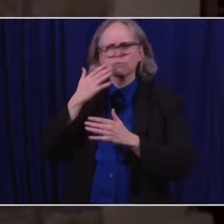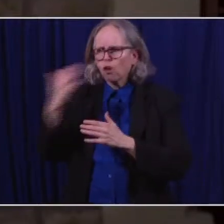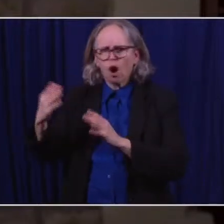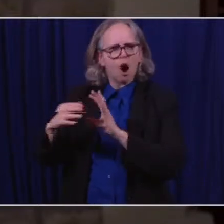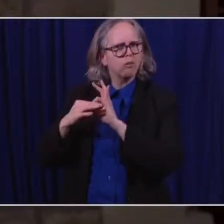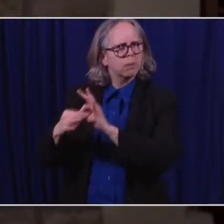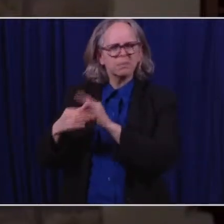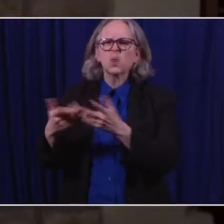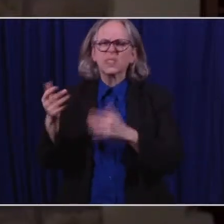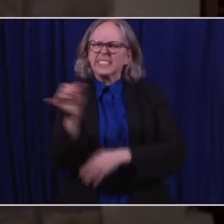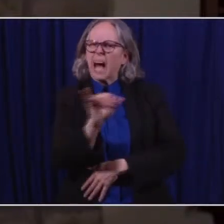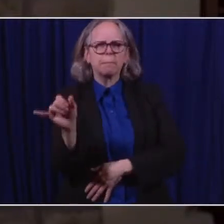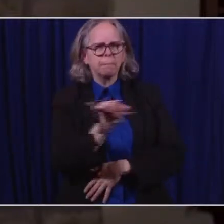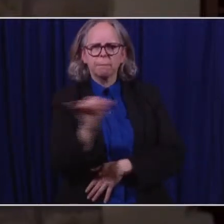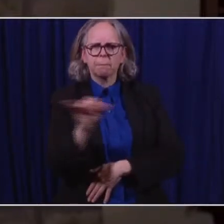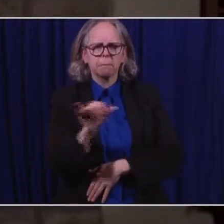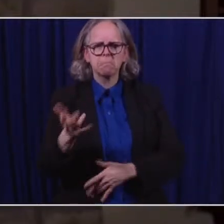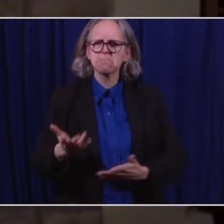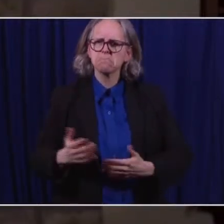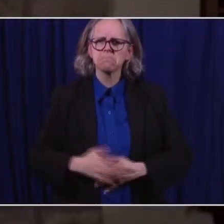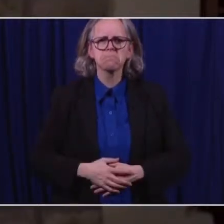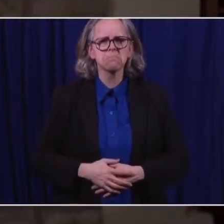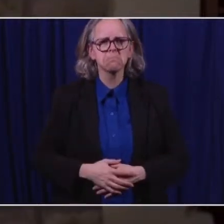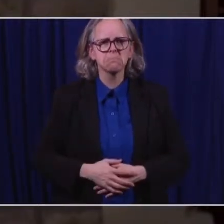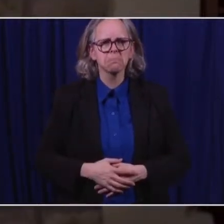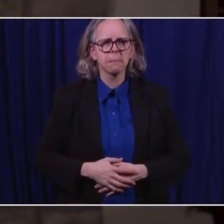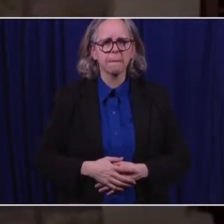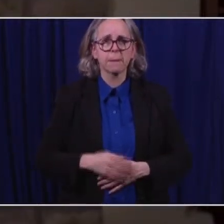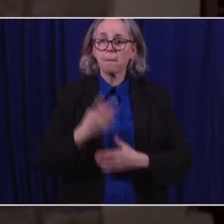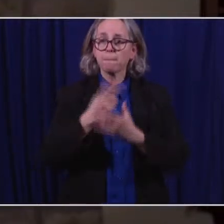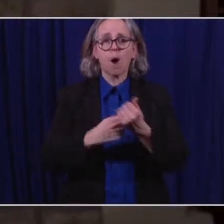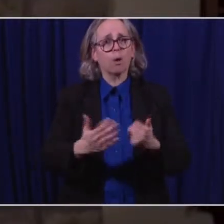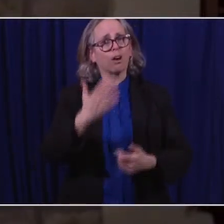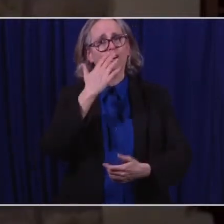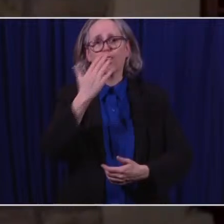So good relationship, both cases.